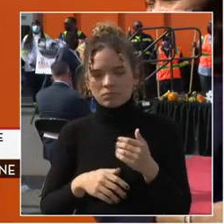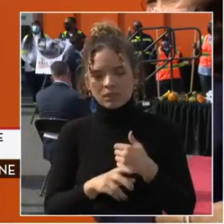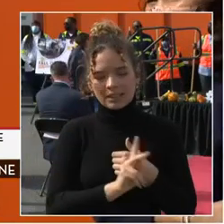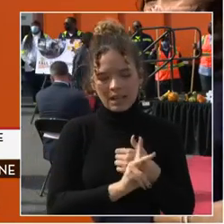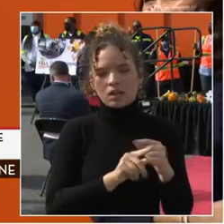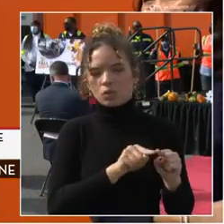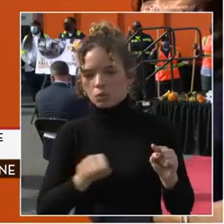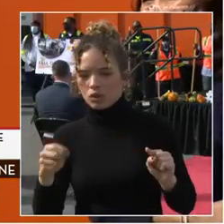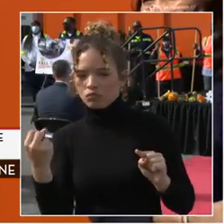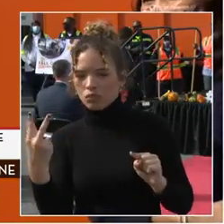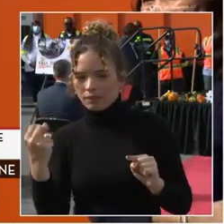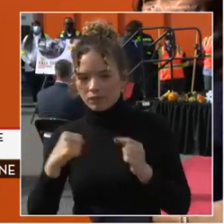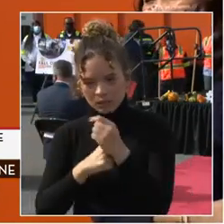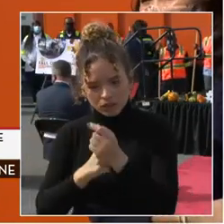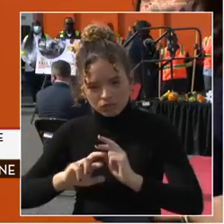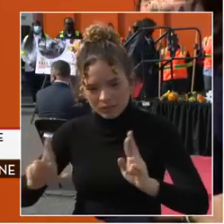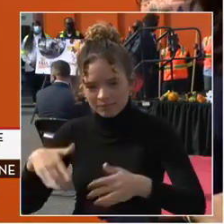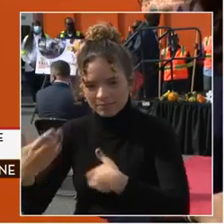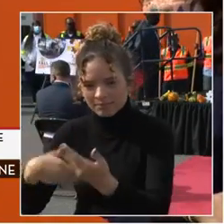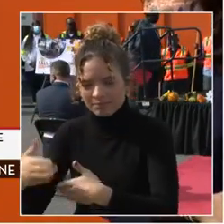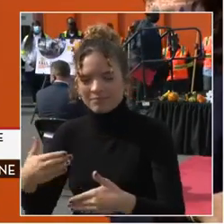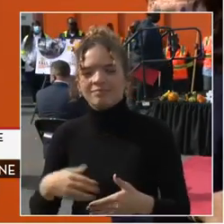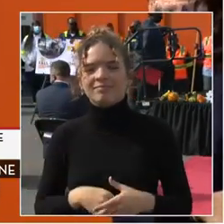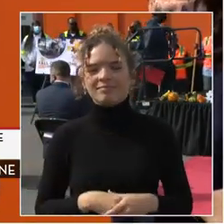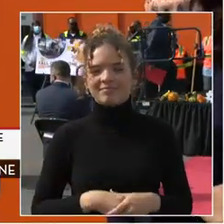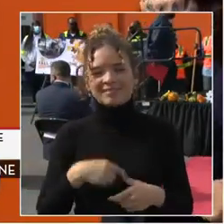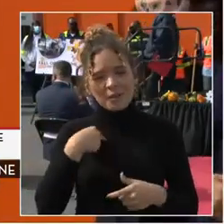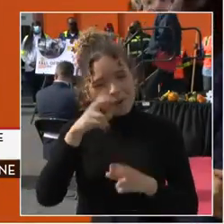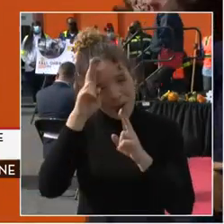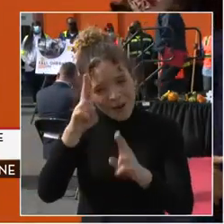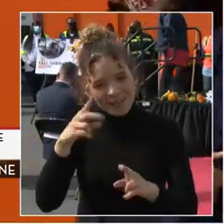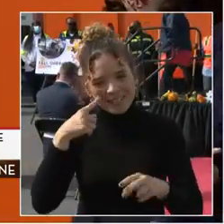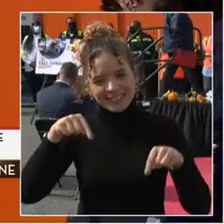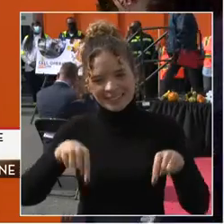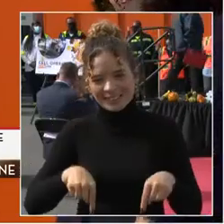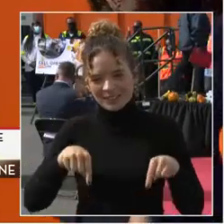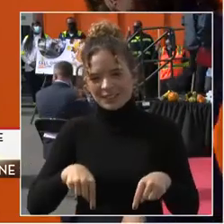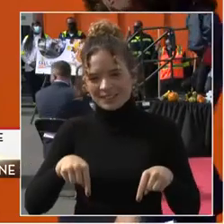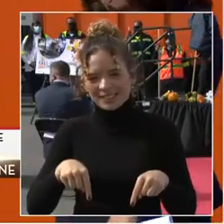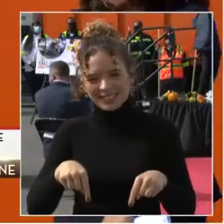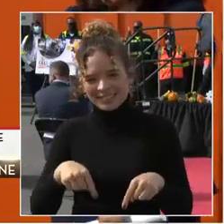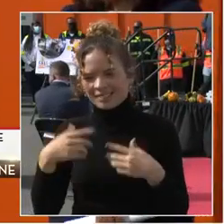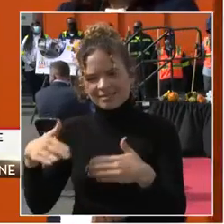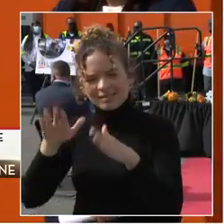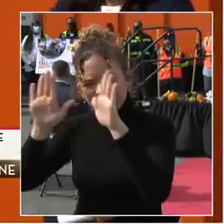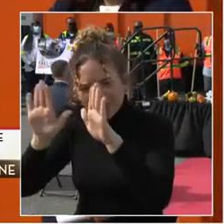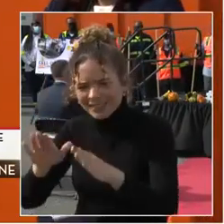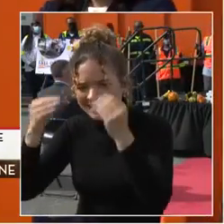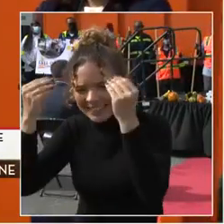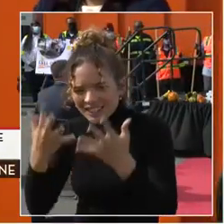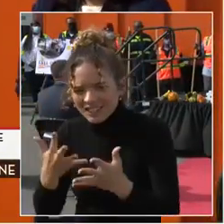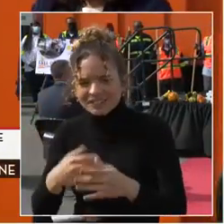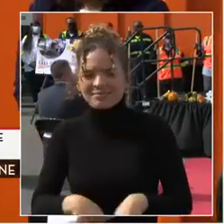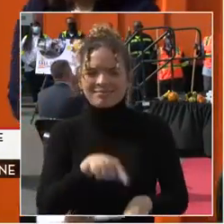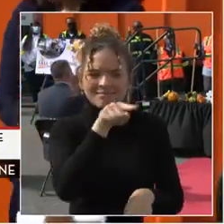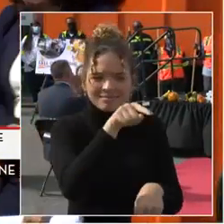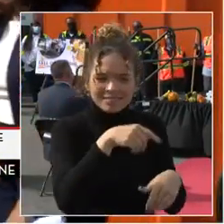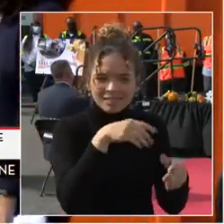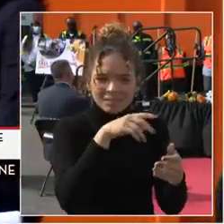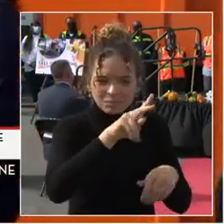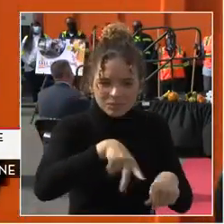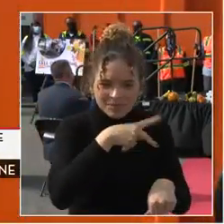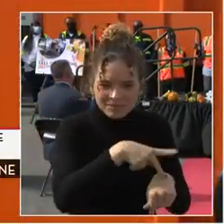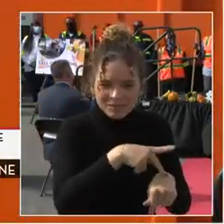I'm honored to be here with you, teacher and principal, and all of and everybody here. So I think I'm gonna take a couple of